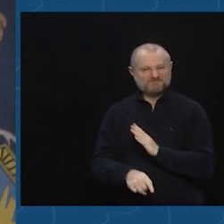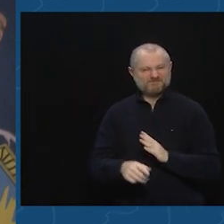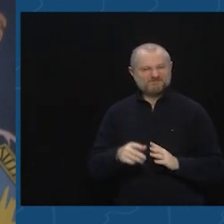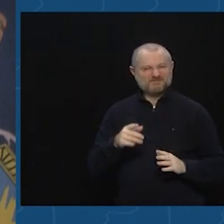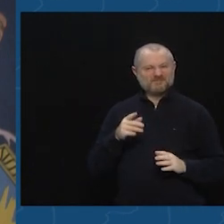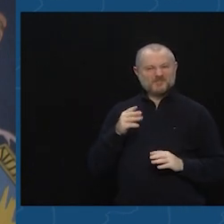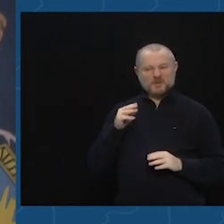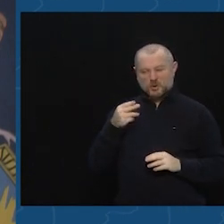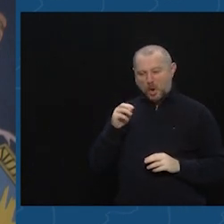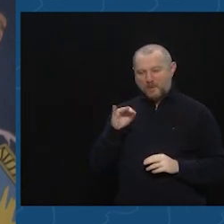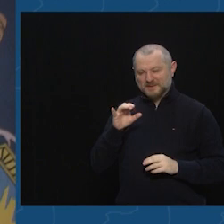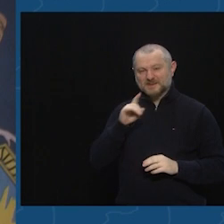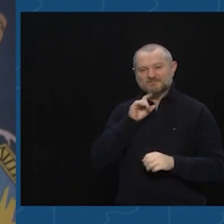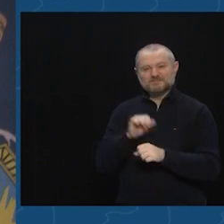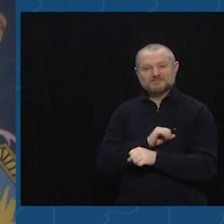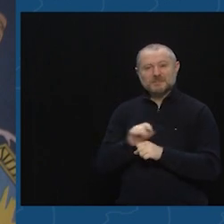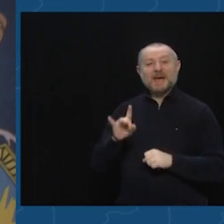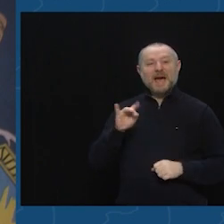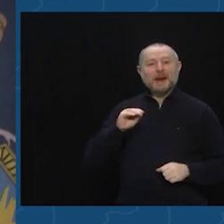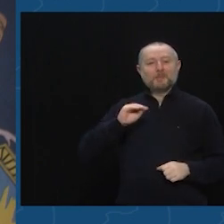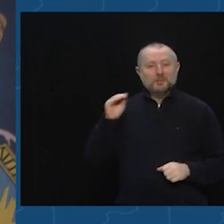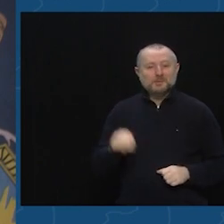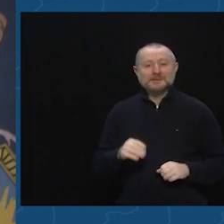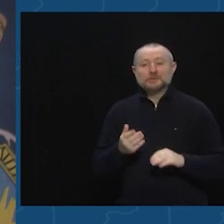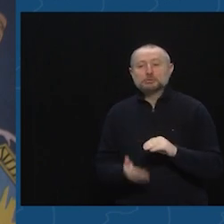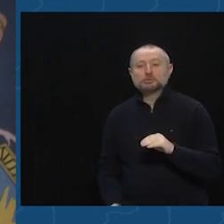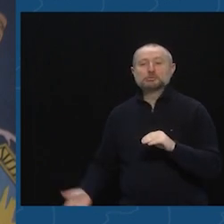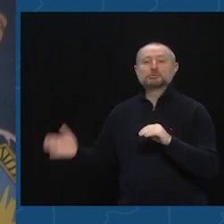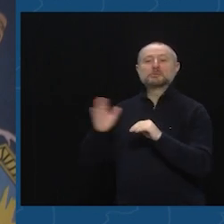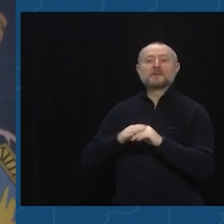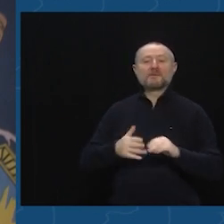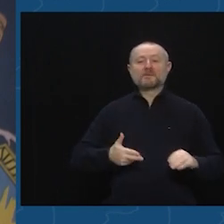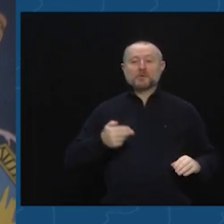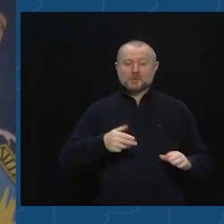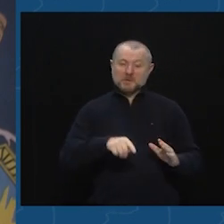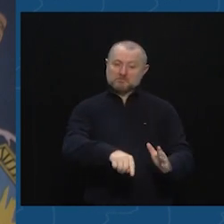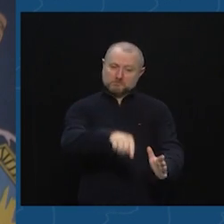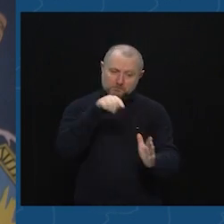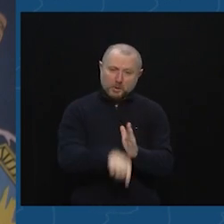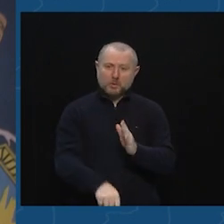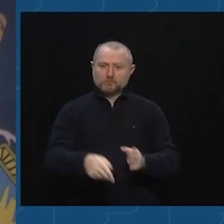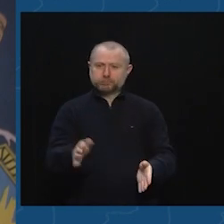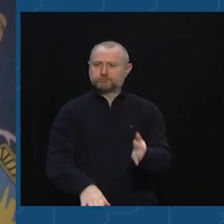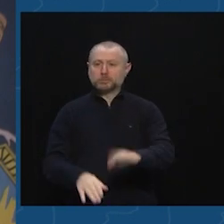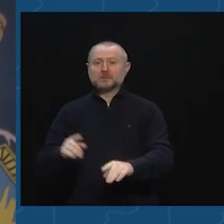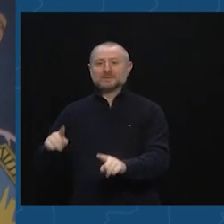statistics, 80% increase in firearm homicides here in the state of New York since 2019.